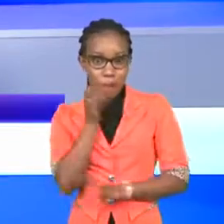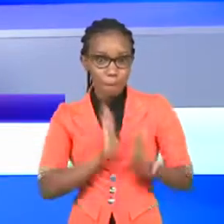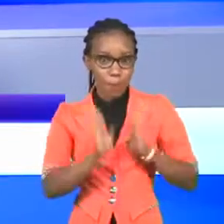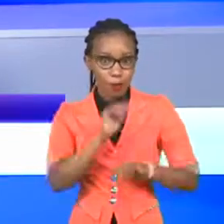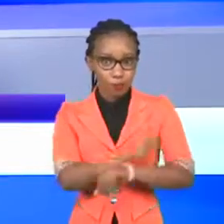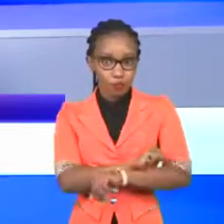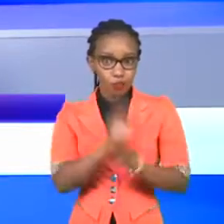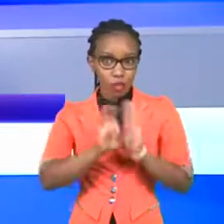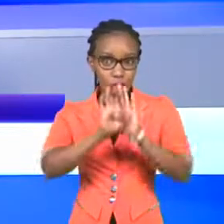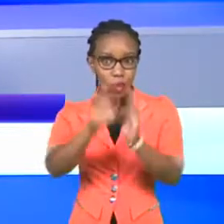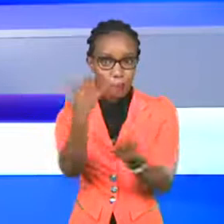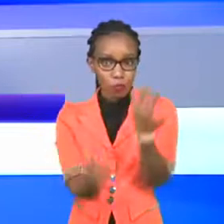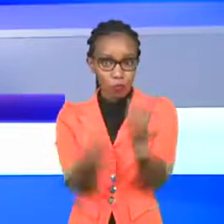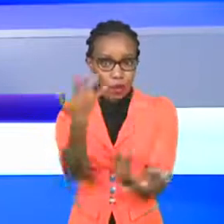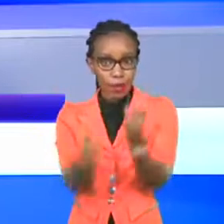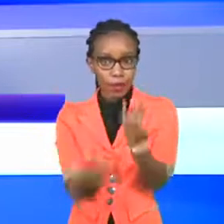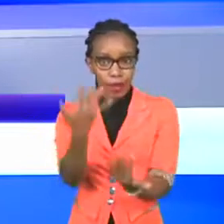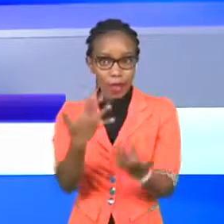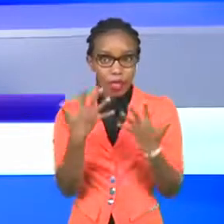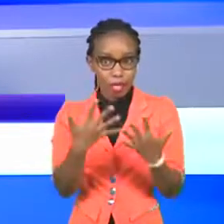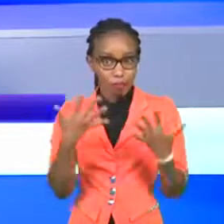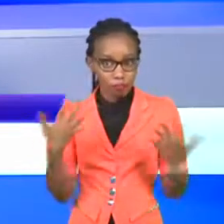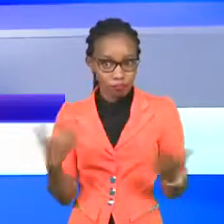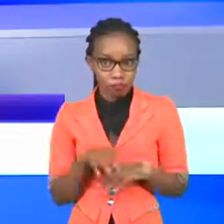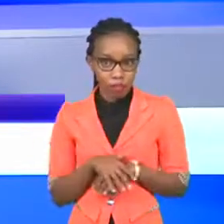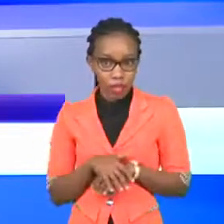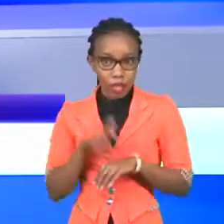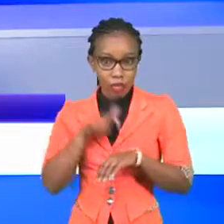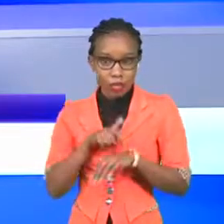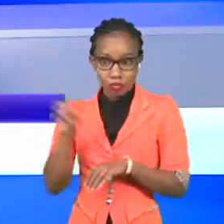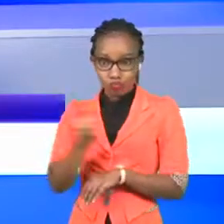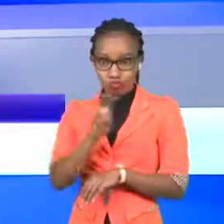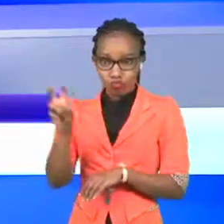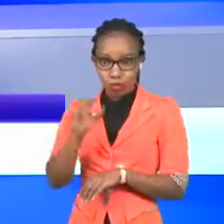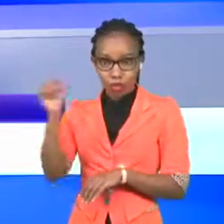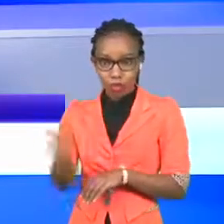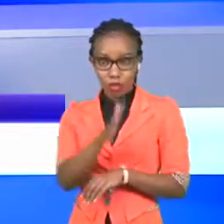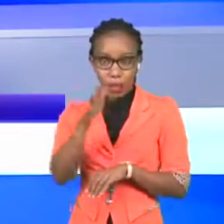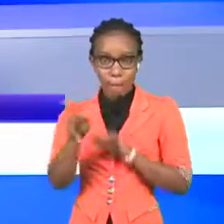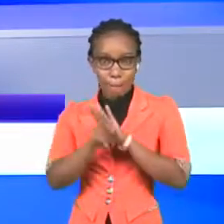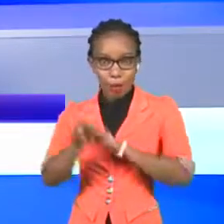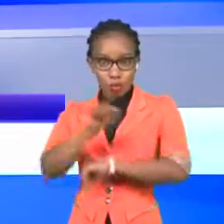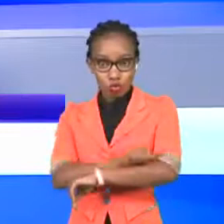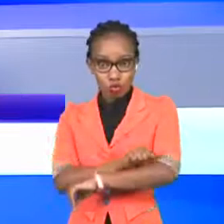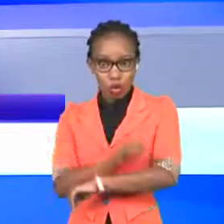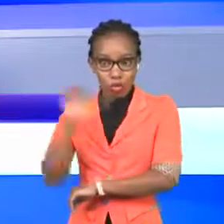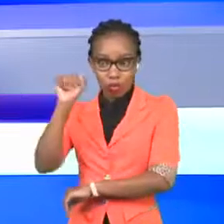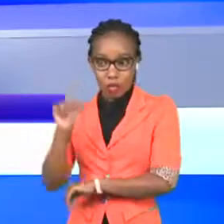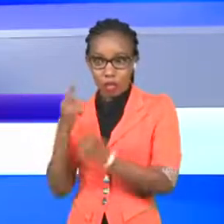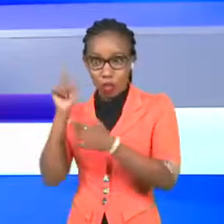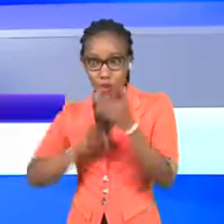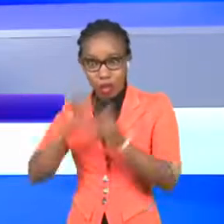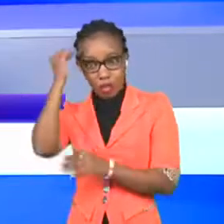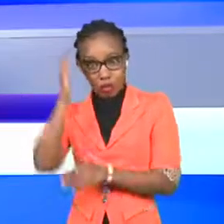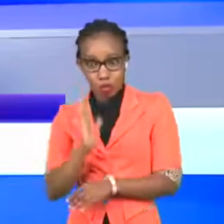mostly causing school fires and burning schools' properties. During an inspection at Mukuru Kwanjenga Primary School, Magoha said no student found